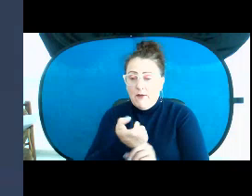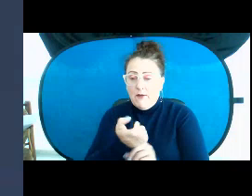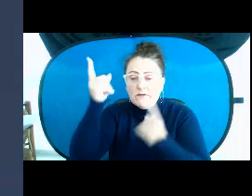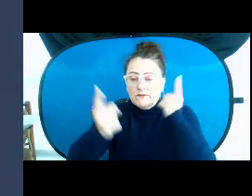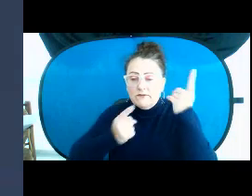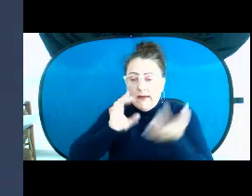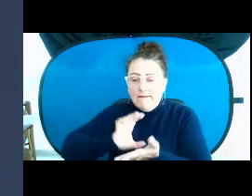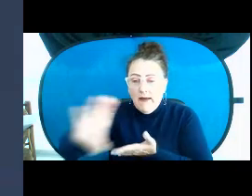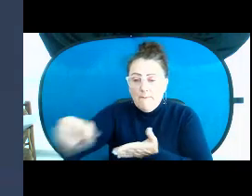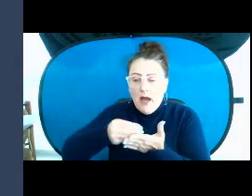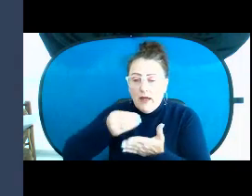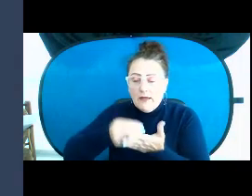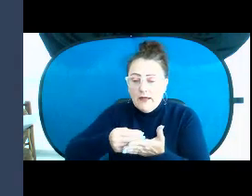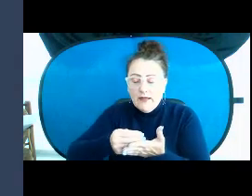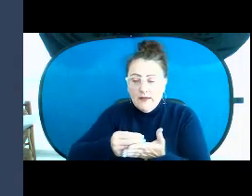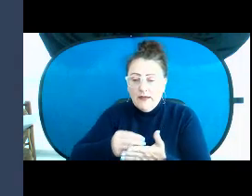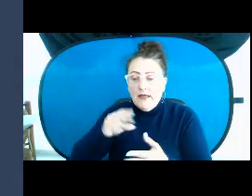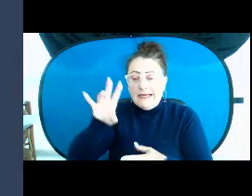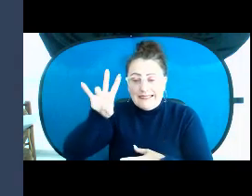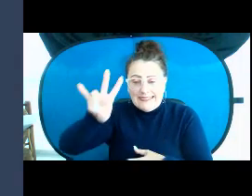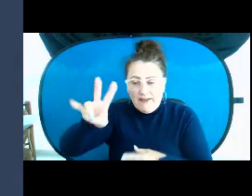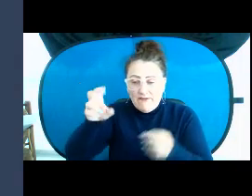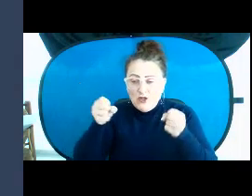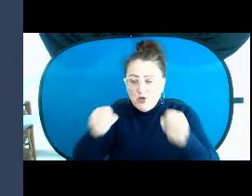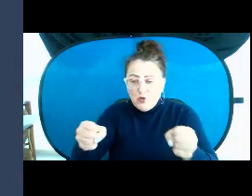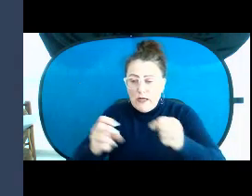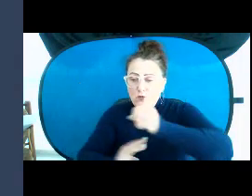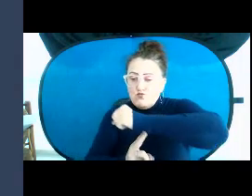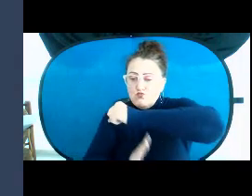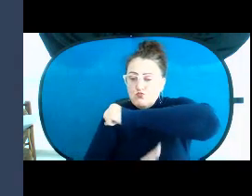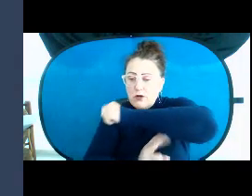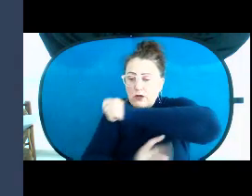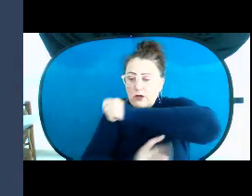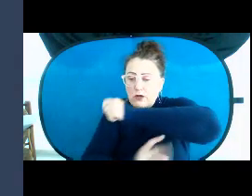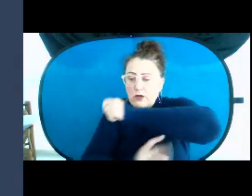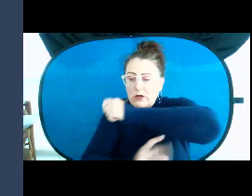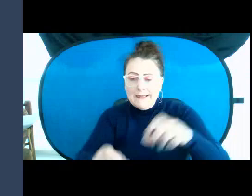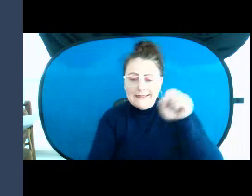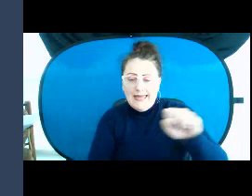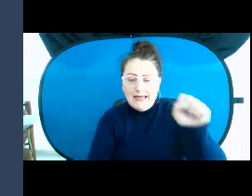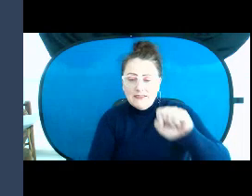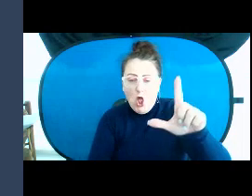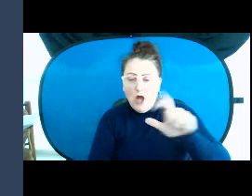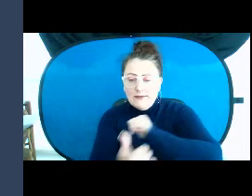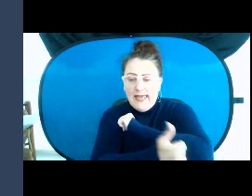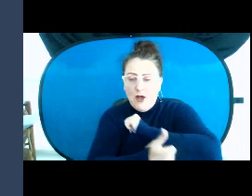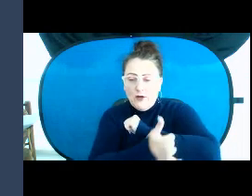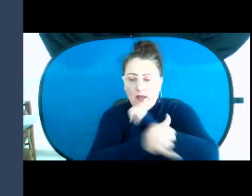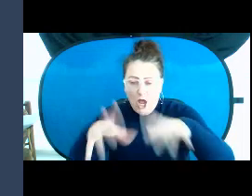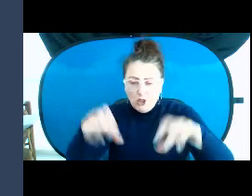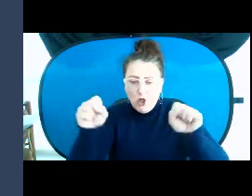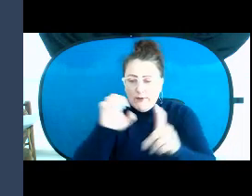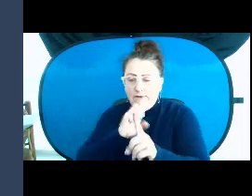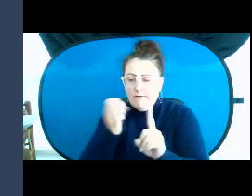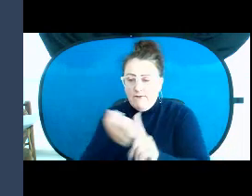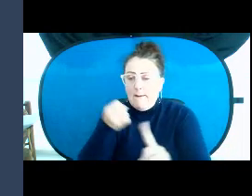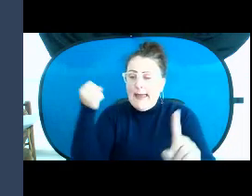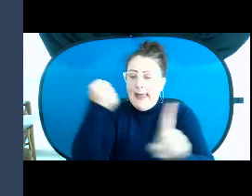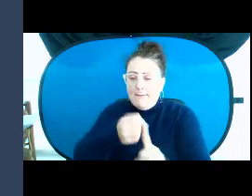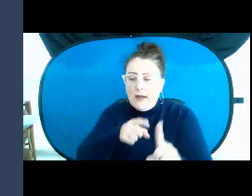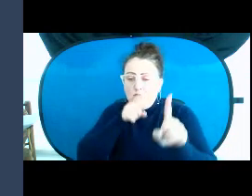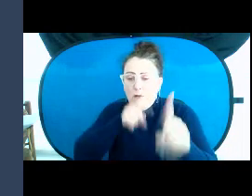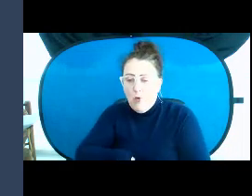funding for the 7th Street Bridge Replacement Project in Stanislaus County. Stanislaus County adopted an environmental impact report